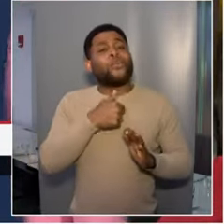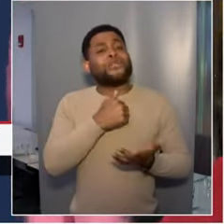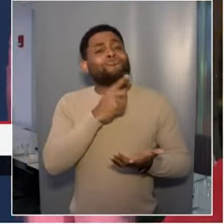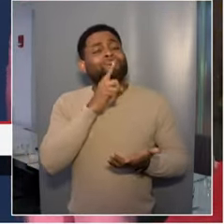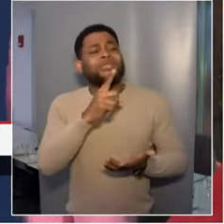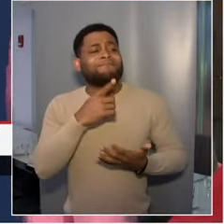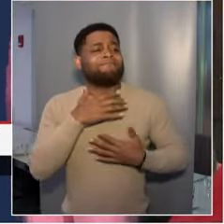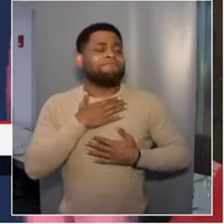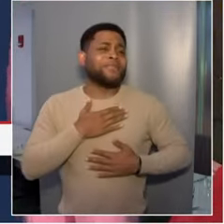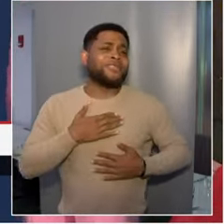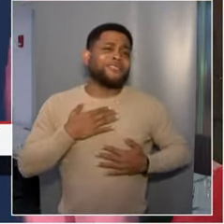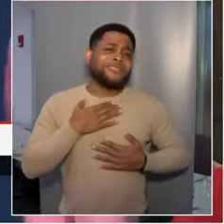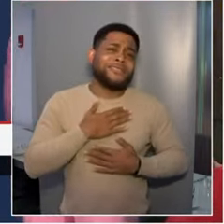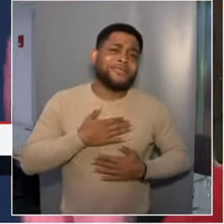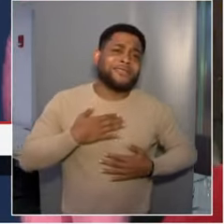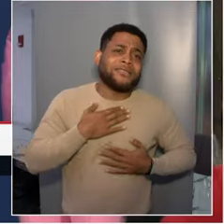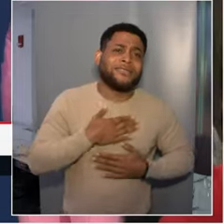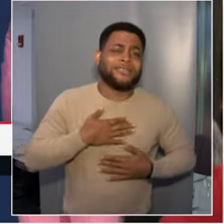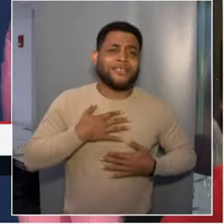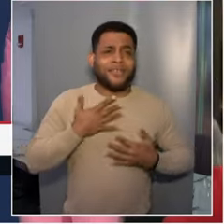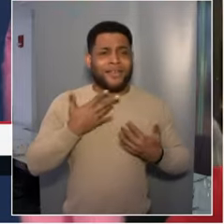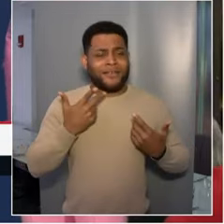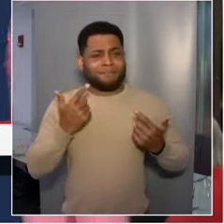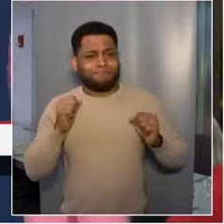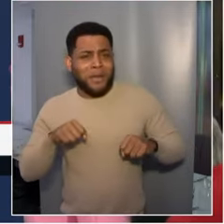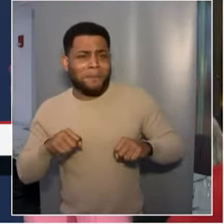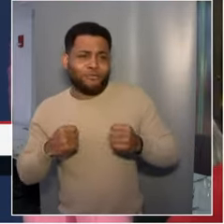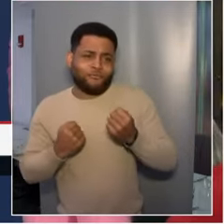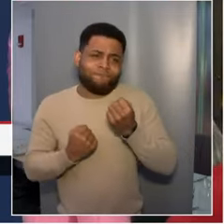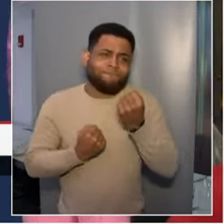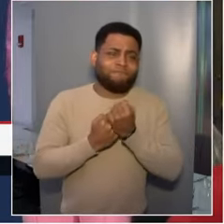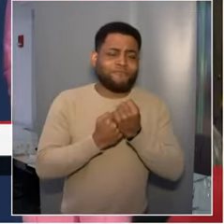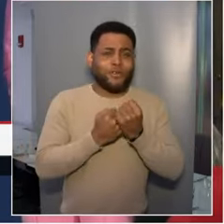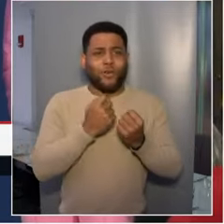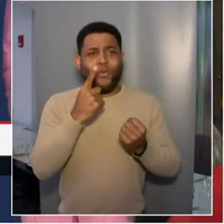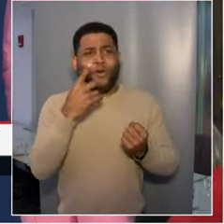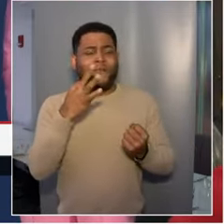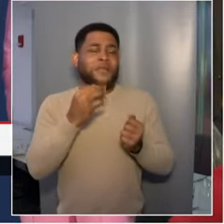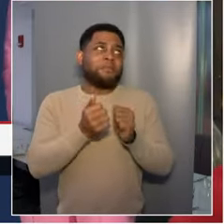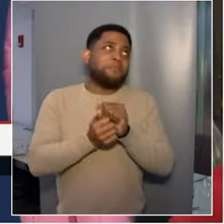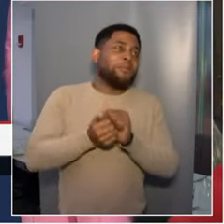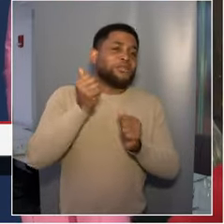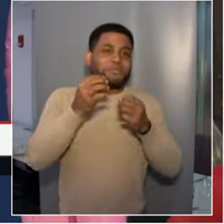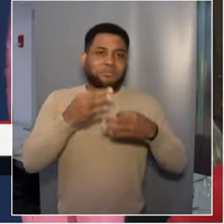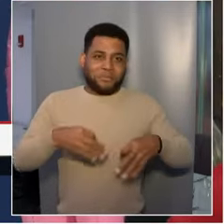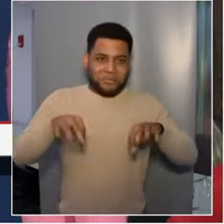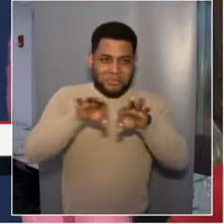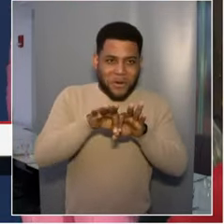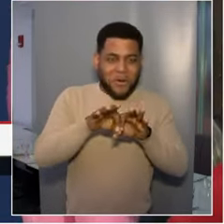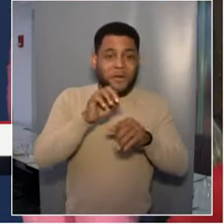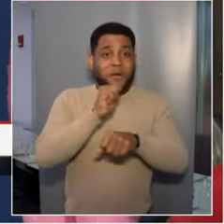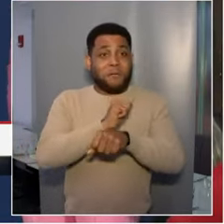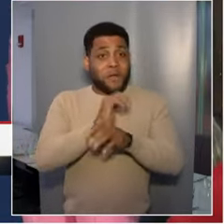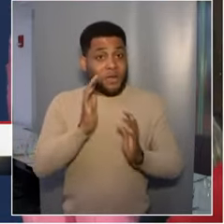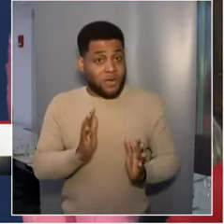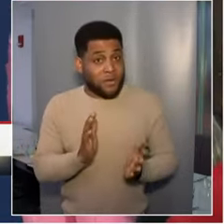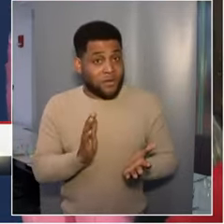pleased to be able to support one of our most important employers, one of our most